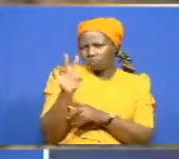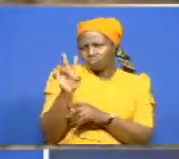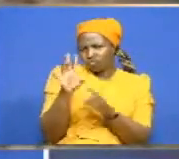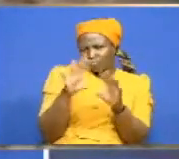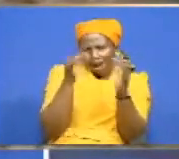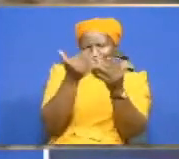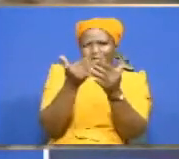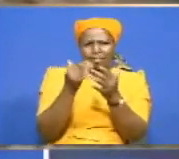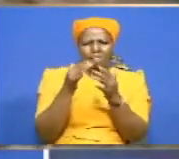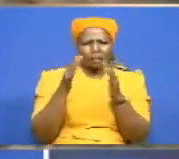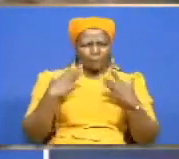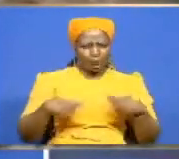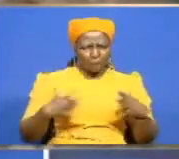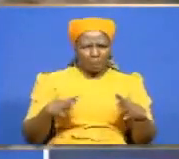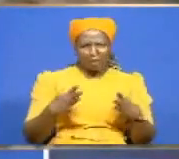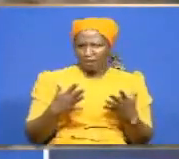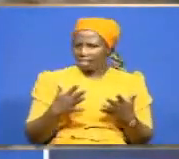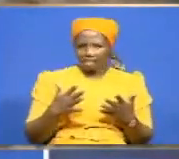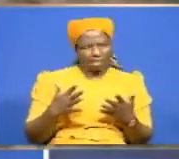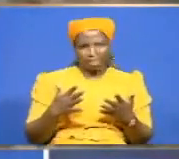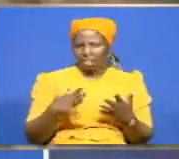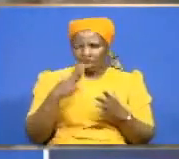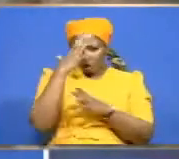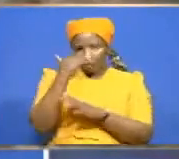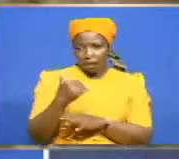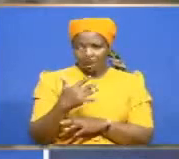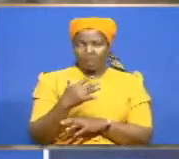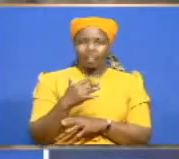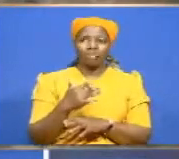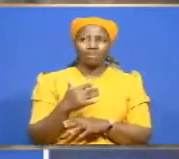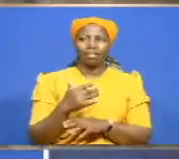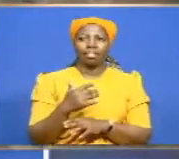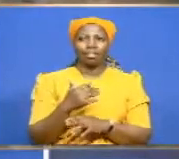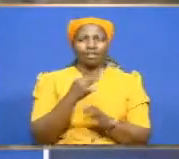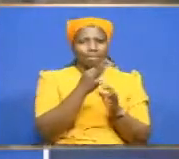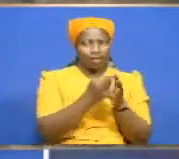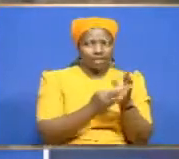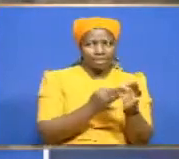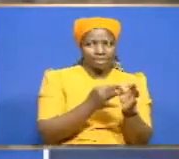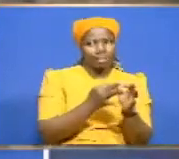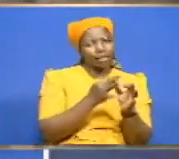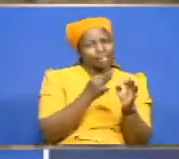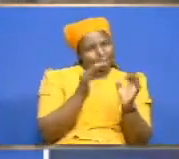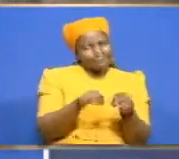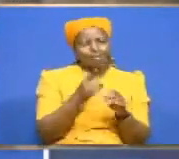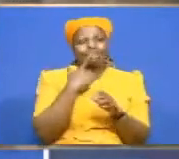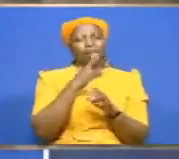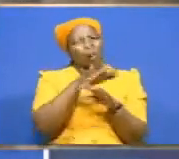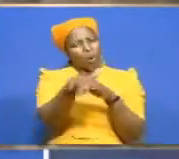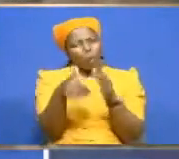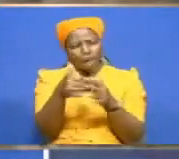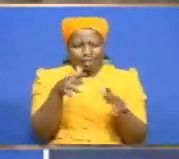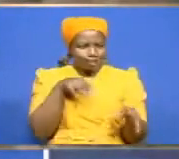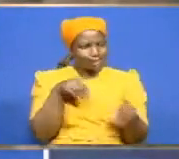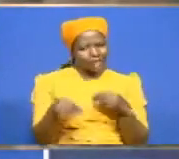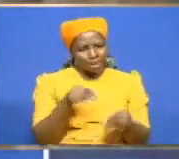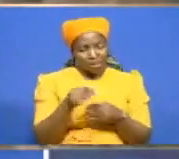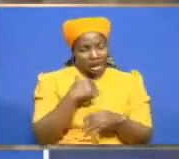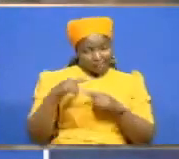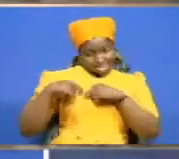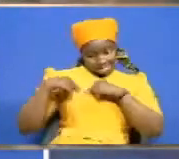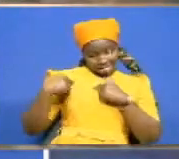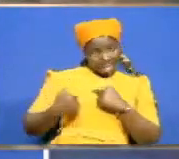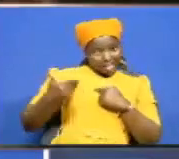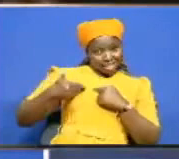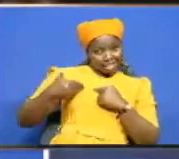being. Because if they can see all the disabilities that we have in our heart, we will be